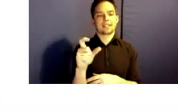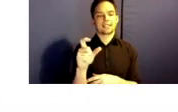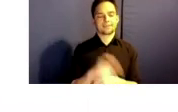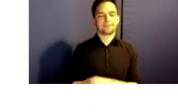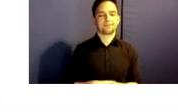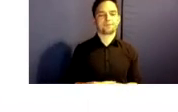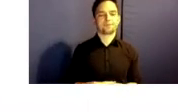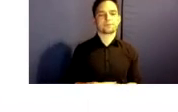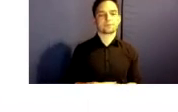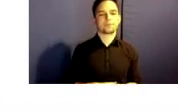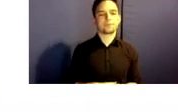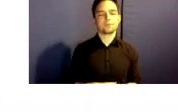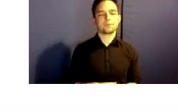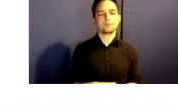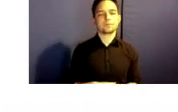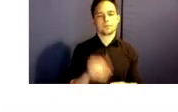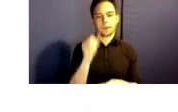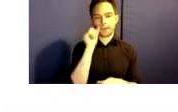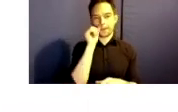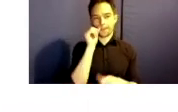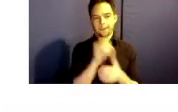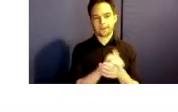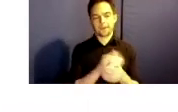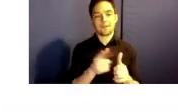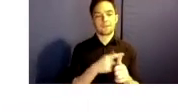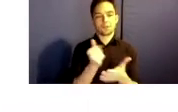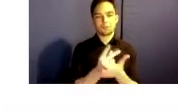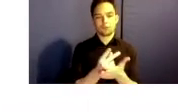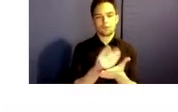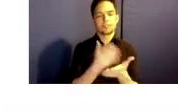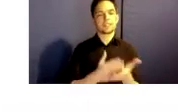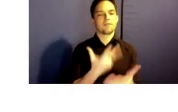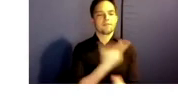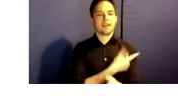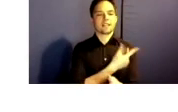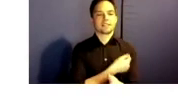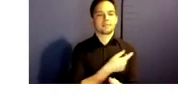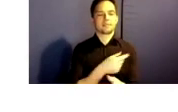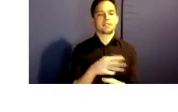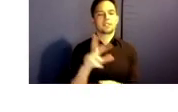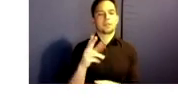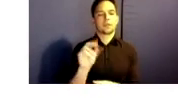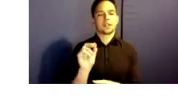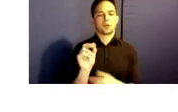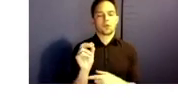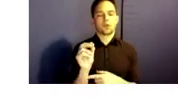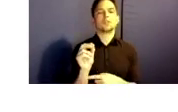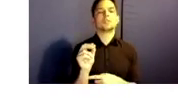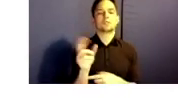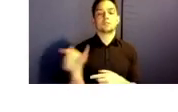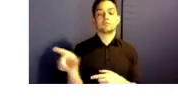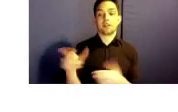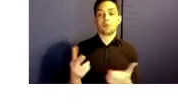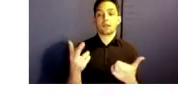And after having first approval of some vaccines, WHO recommended